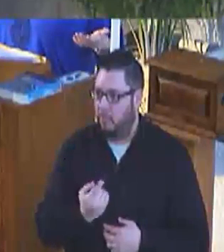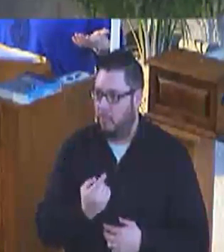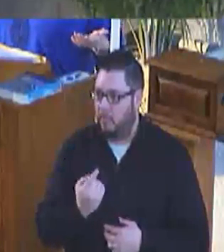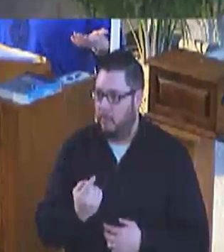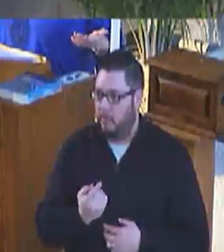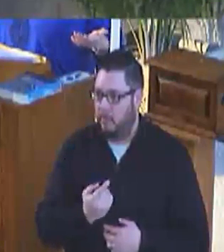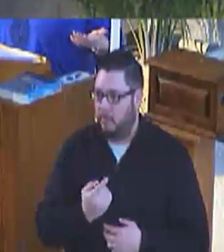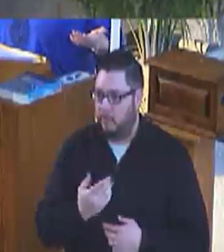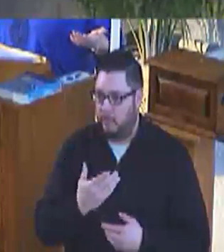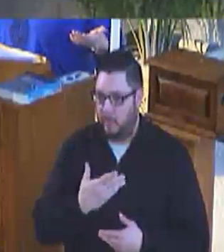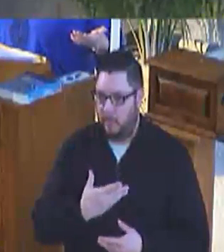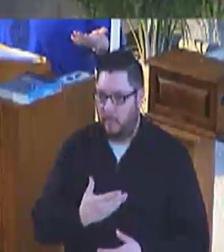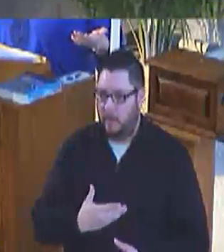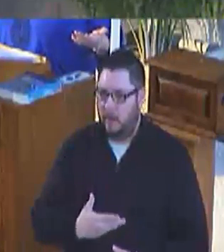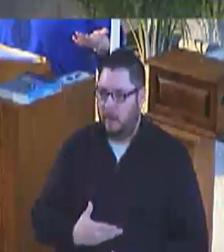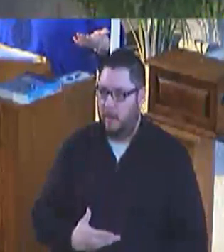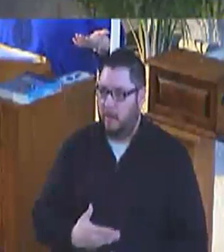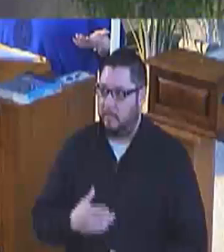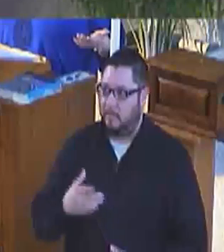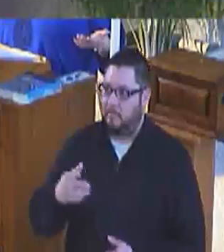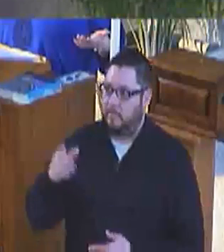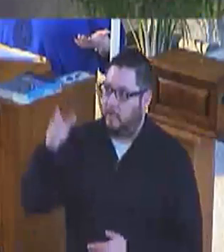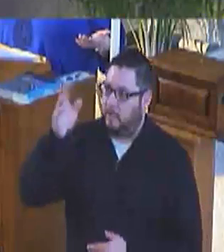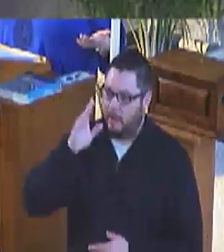that I am divinely cared for.